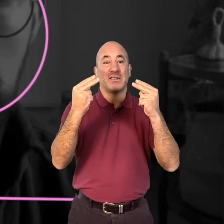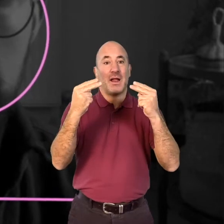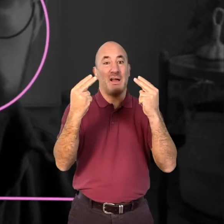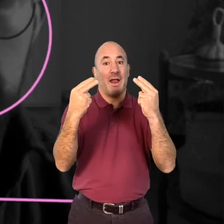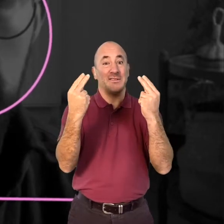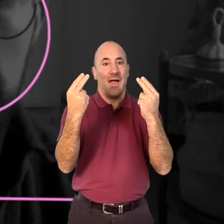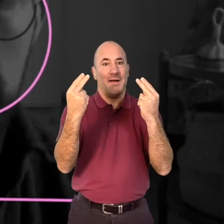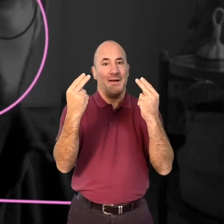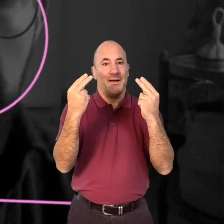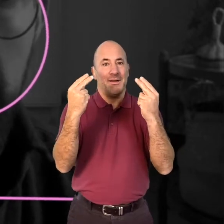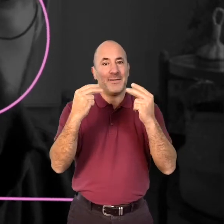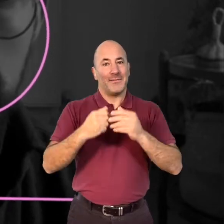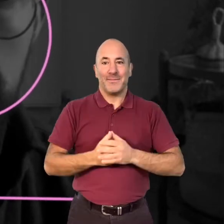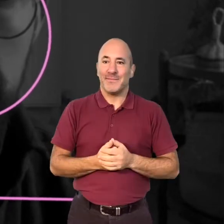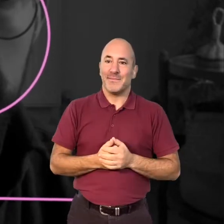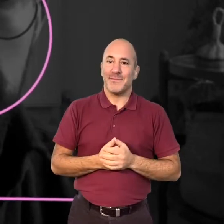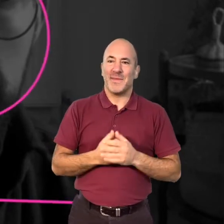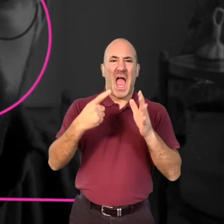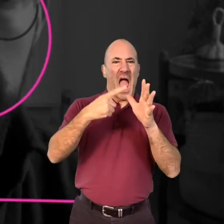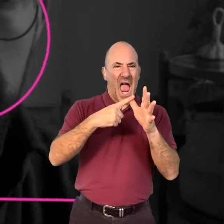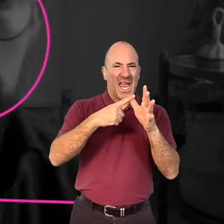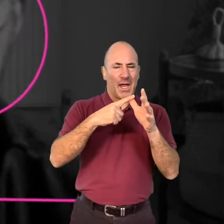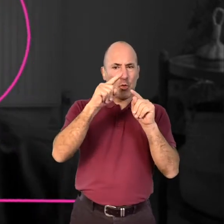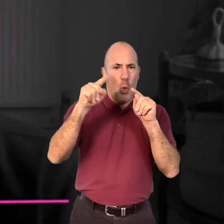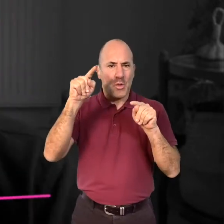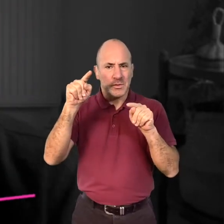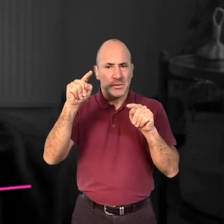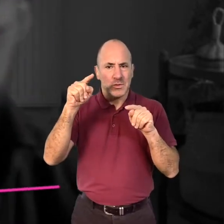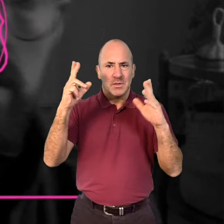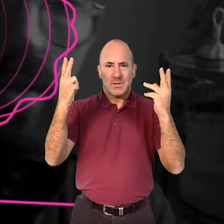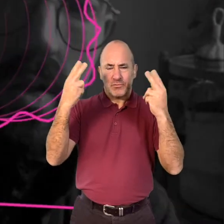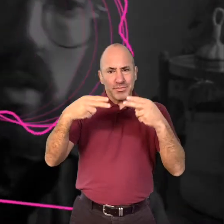the lighter the colour. A chord.